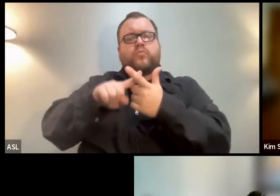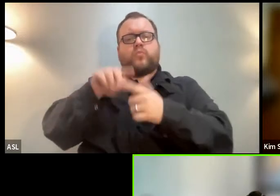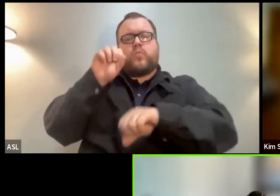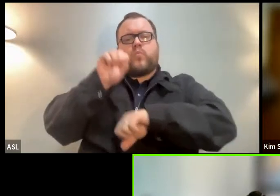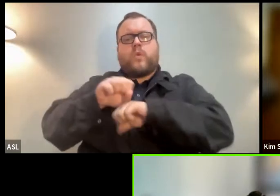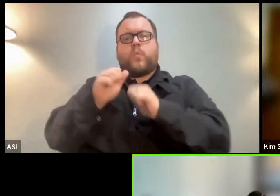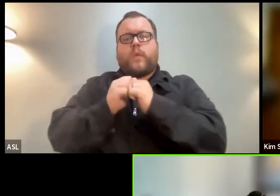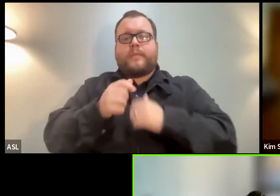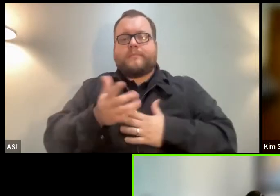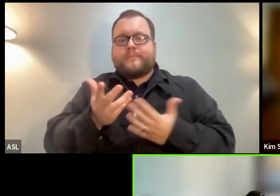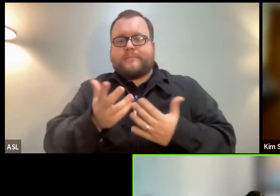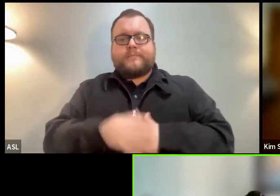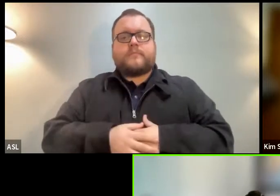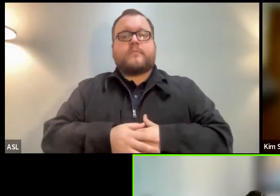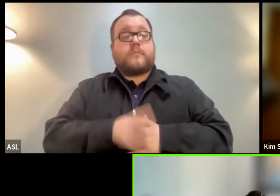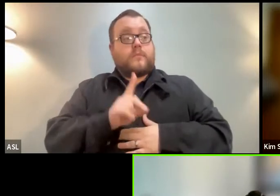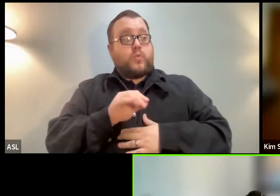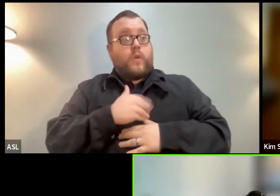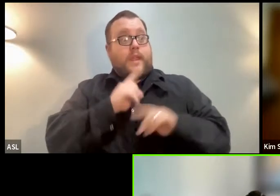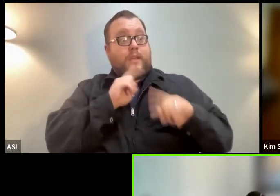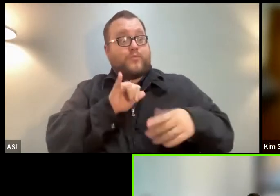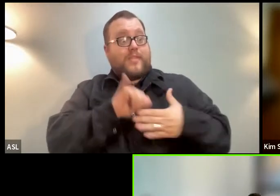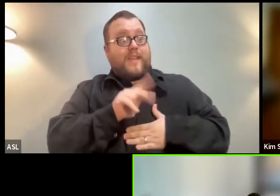Do you want to answer that, Kim? Sure.